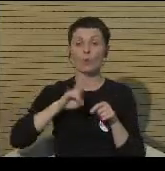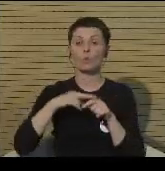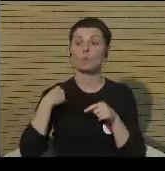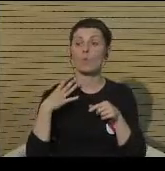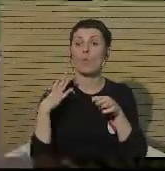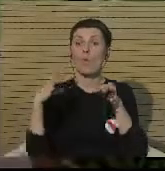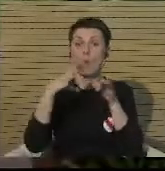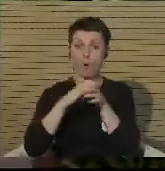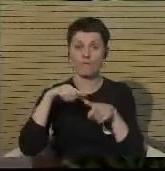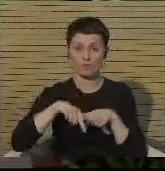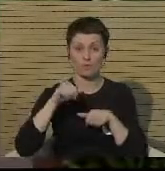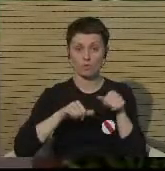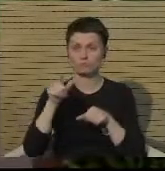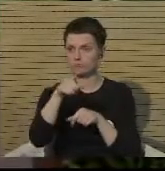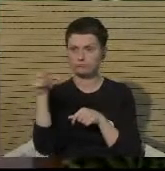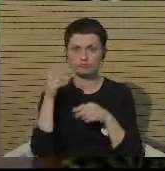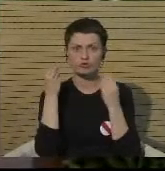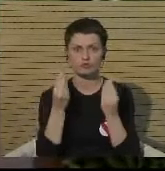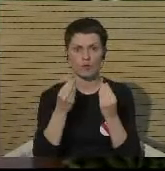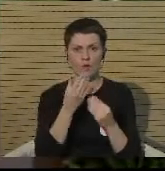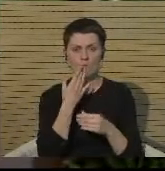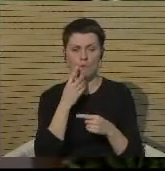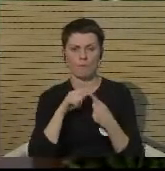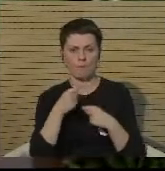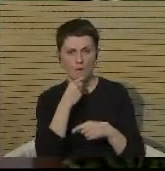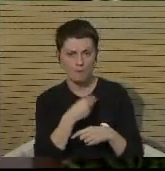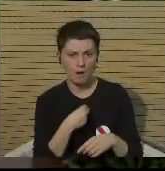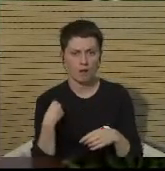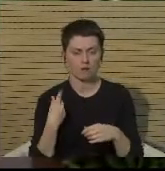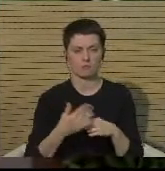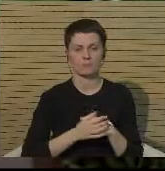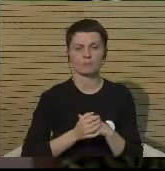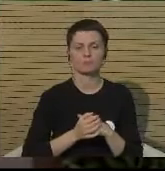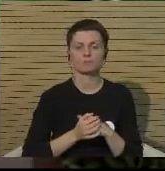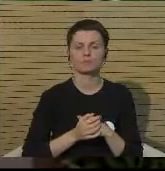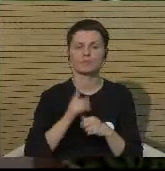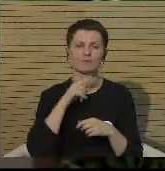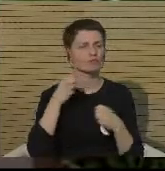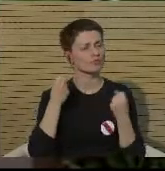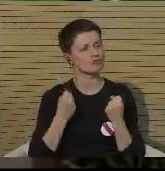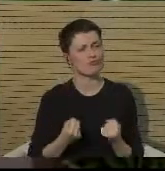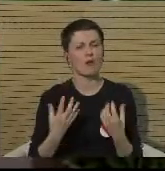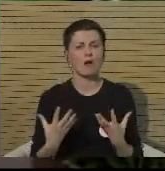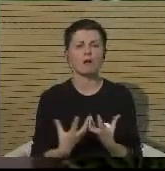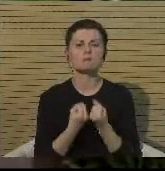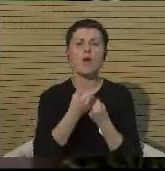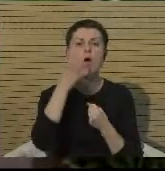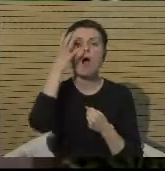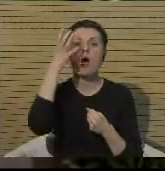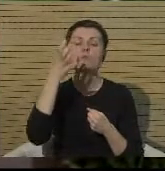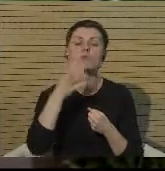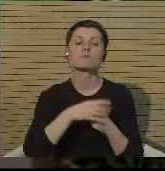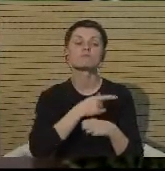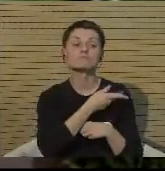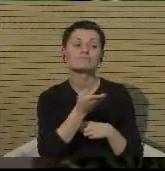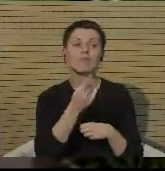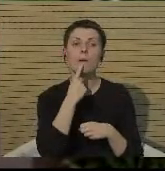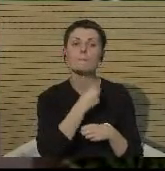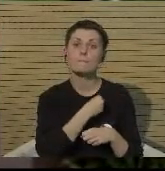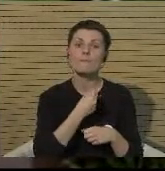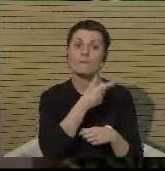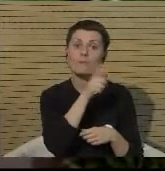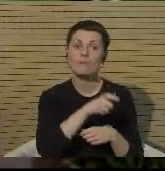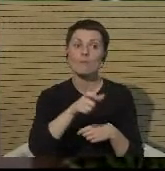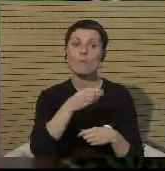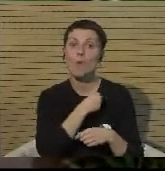Latvia, with whom we connected this year, speak Polish very well. It's rather difficult to find